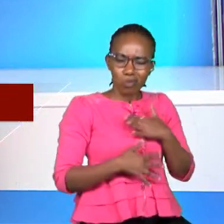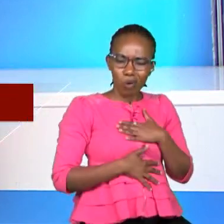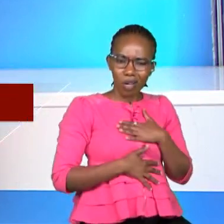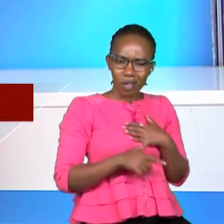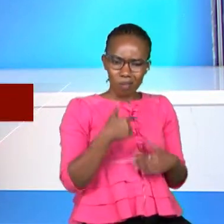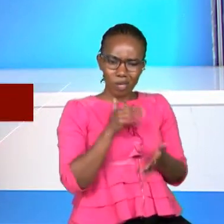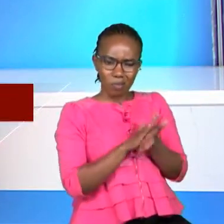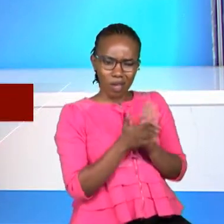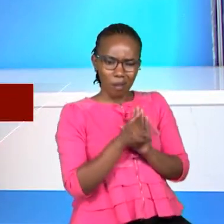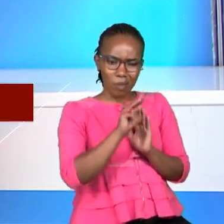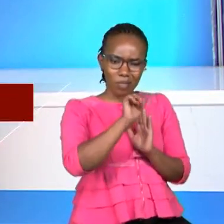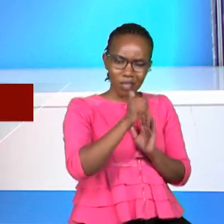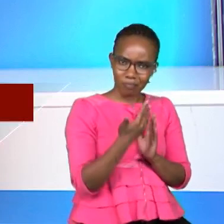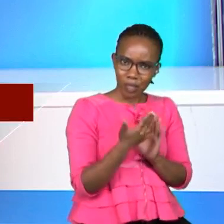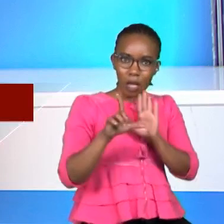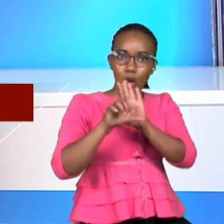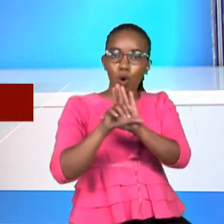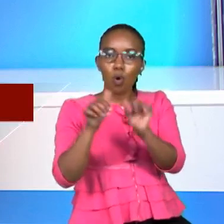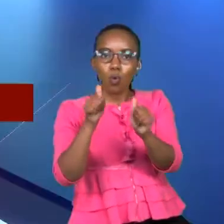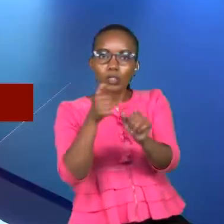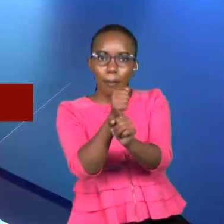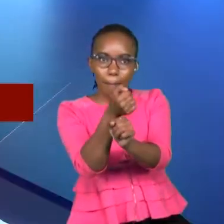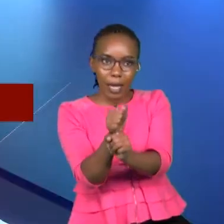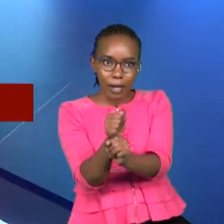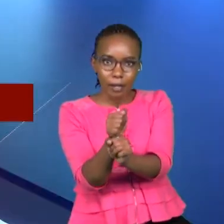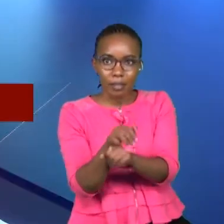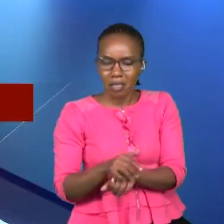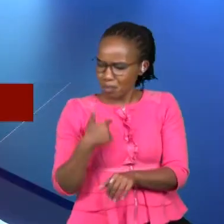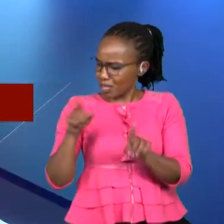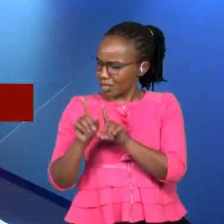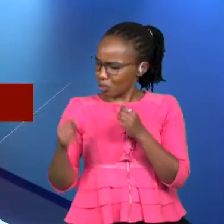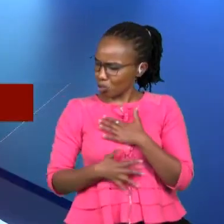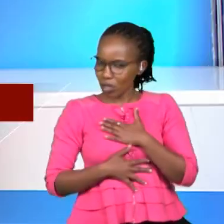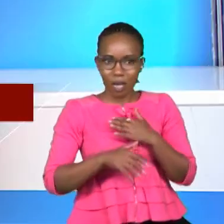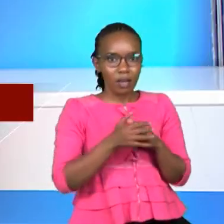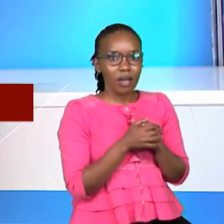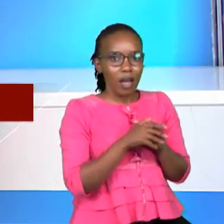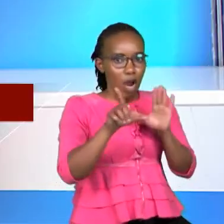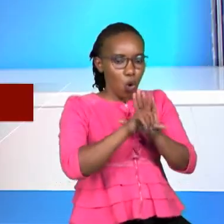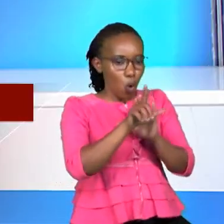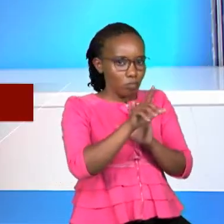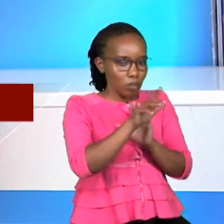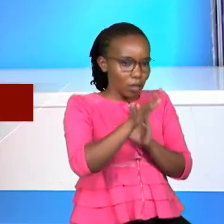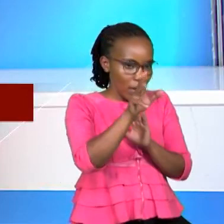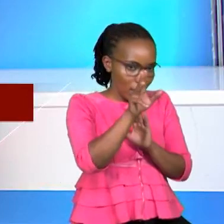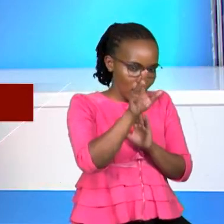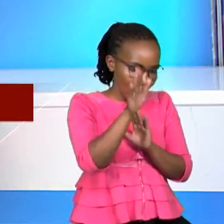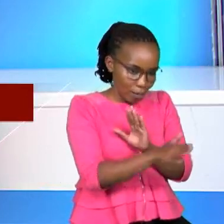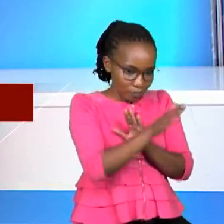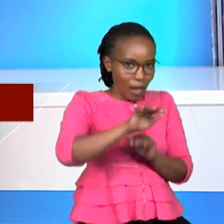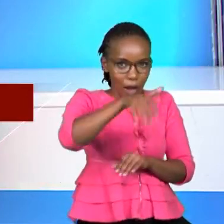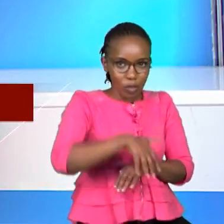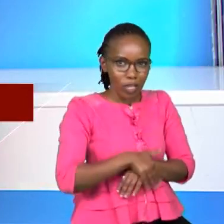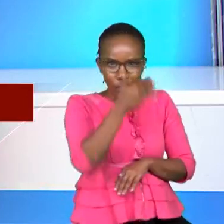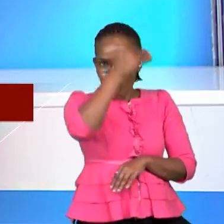vying for MCA are laws that are created conceptualized. Believe you me, I'm shocked. At the county assembly level. Mm. So at forget